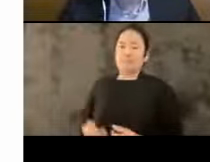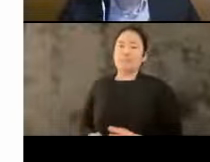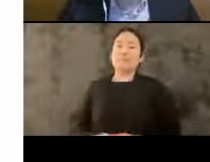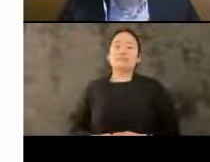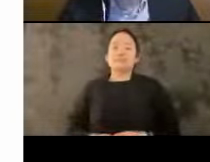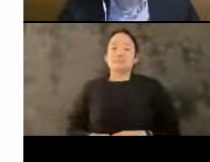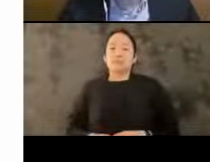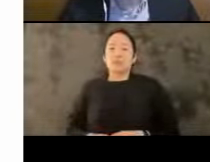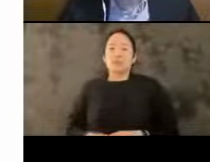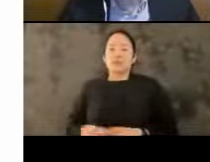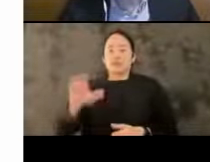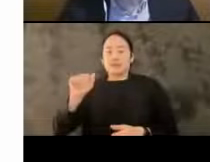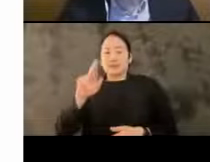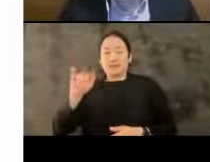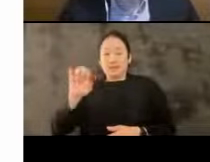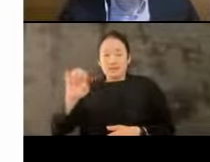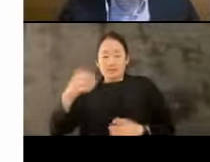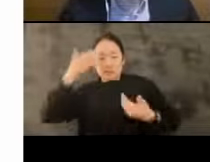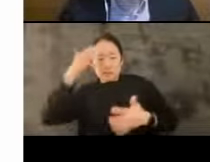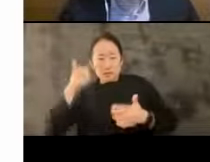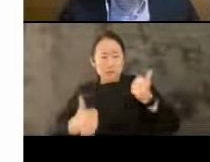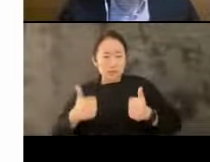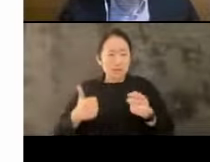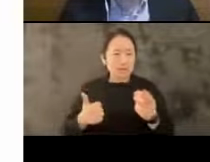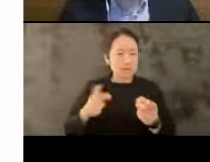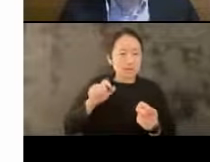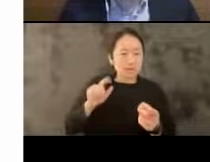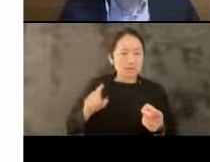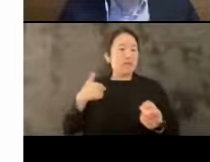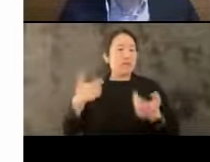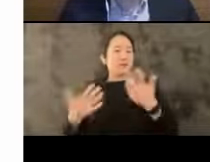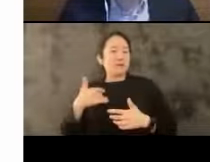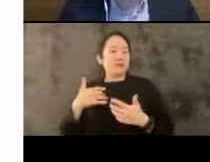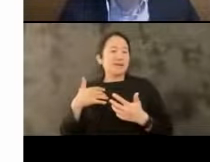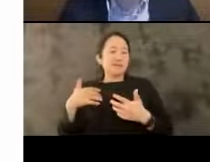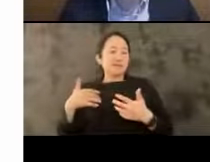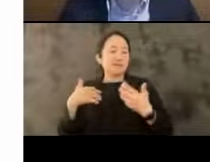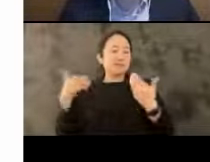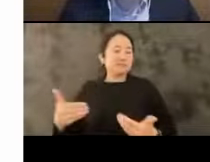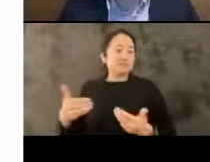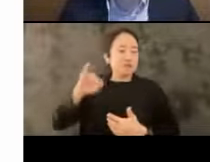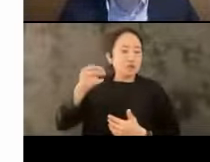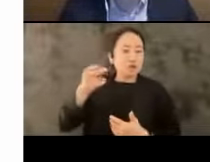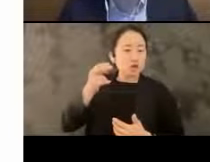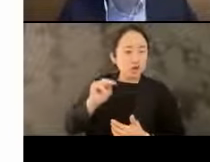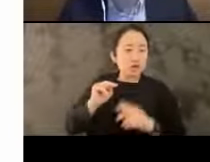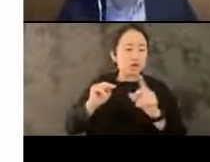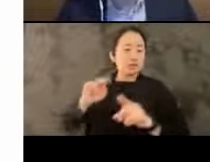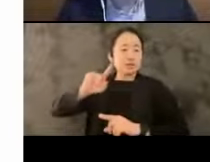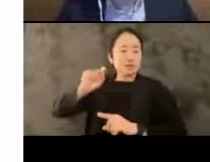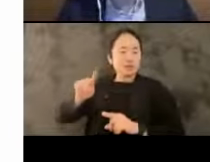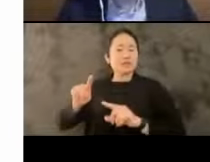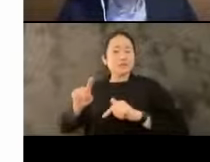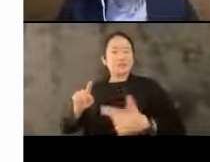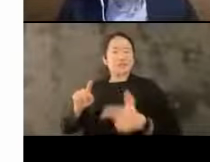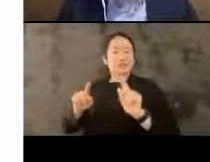don't know, Carrie, which ones you want to do which here. I guess I could take John's, which is about the infrastructure bill, and maybe you could take David's other question that's